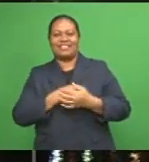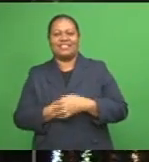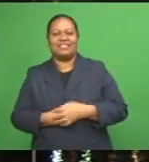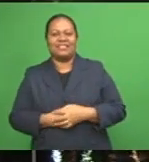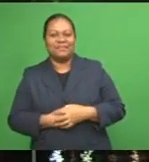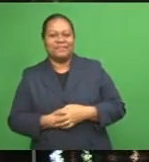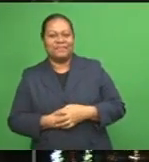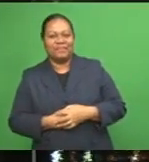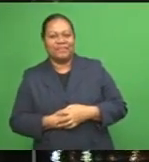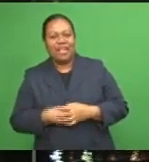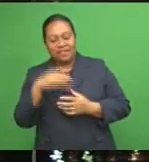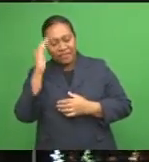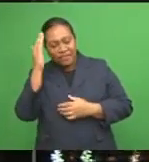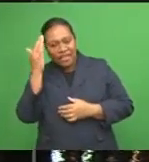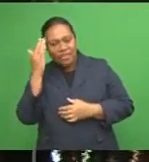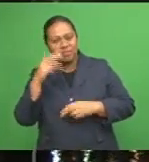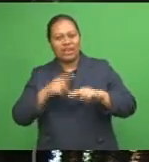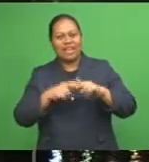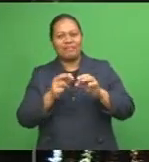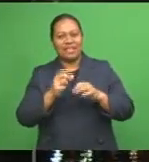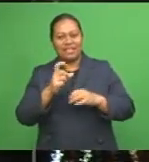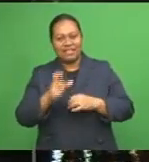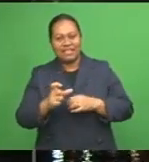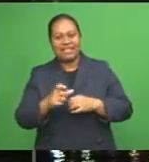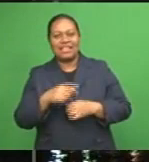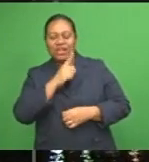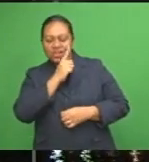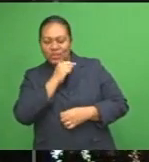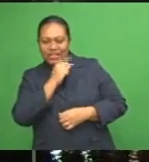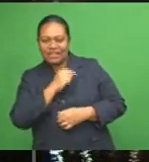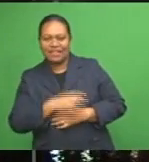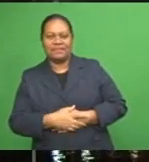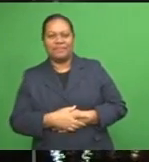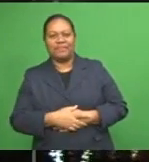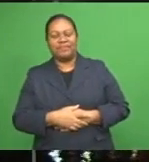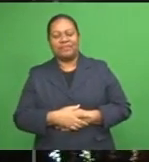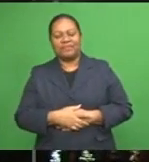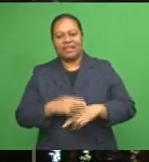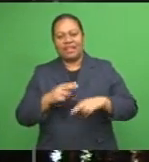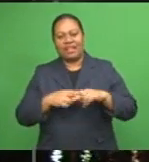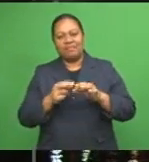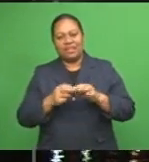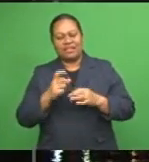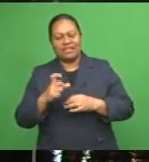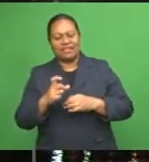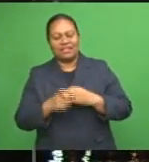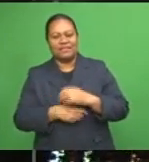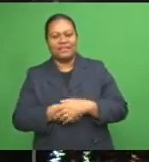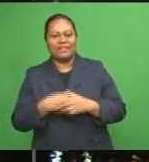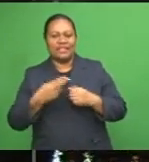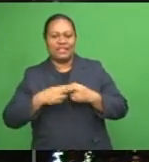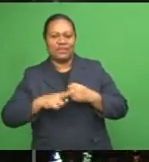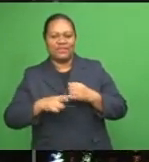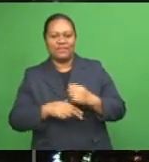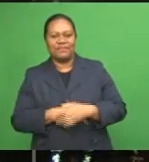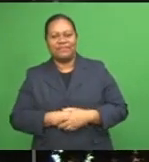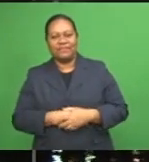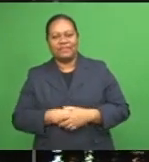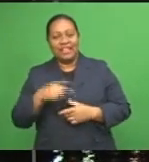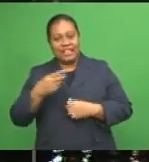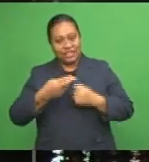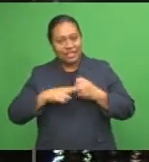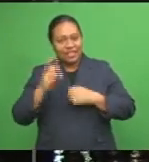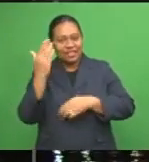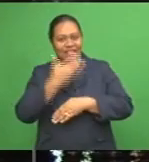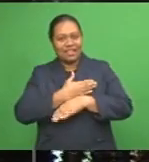fbcnews@fbc.com.fj, via Facebook page FBC News and our Twitter page at FBC_news or hashtag FBC News. That's your news